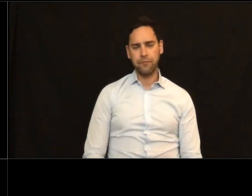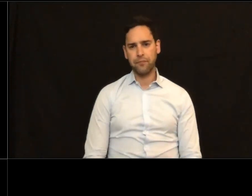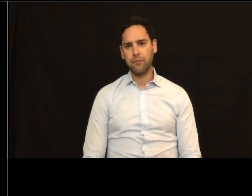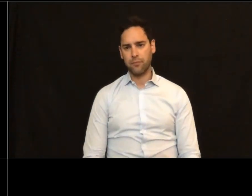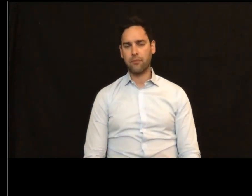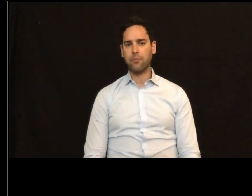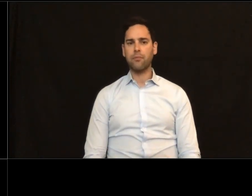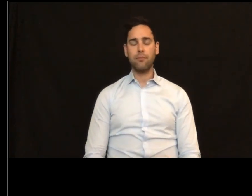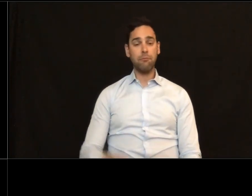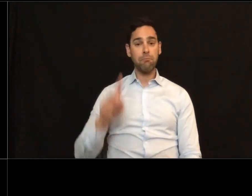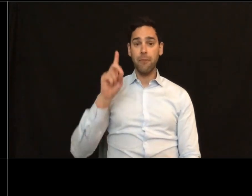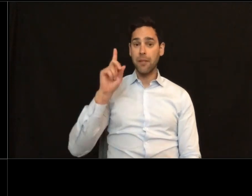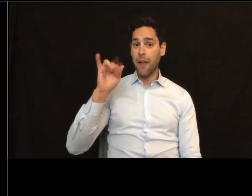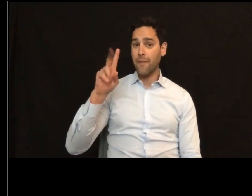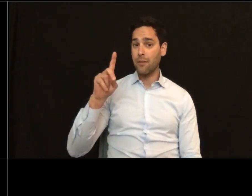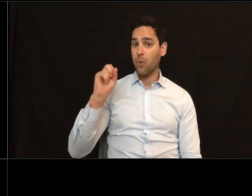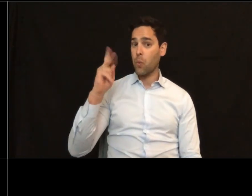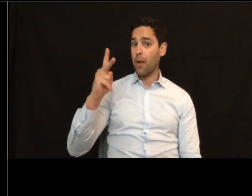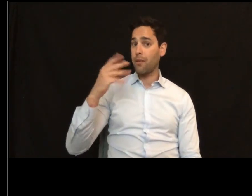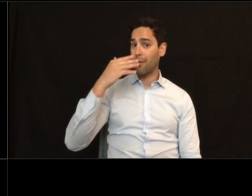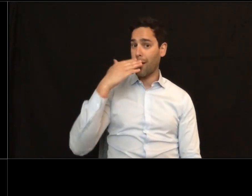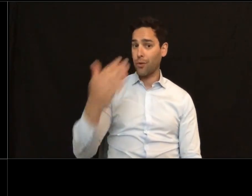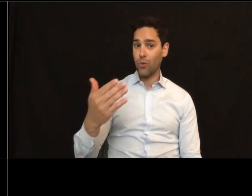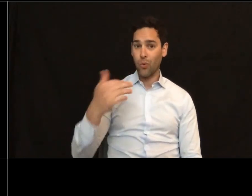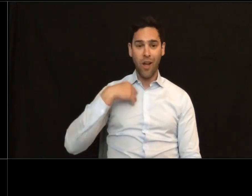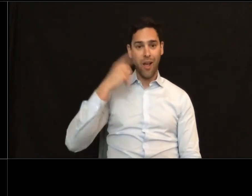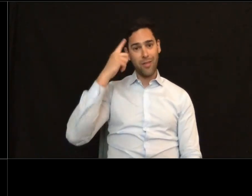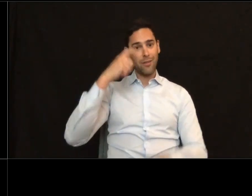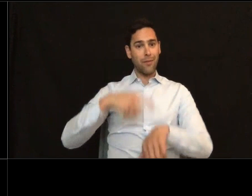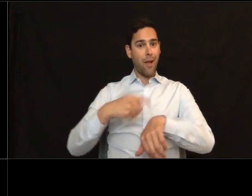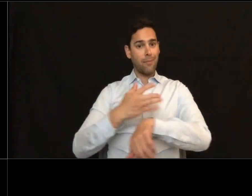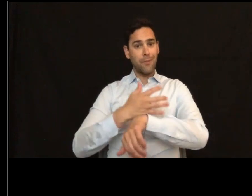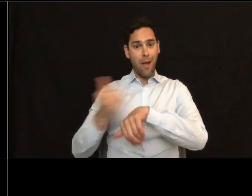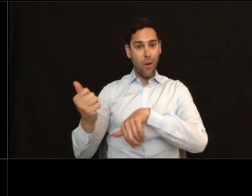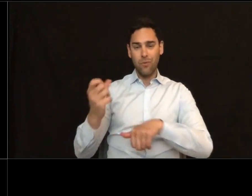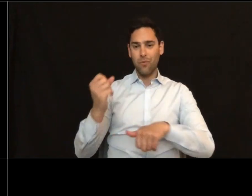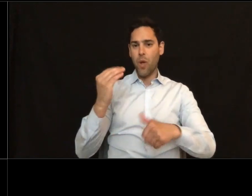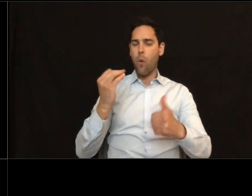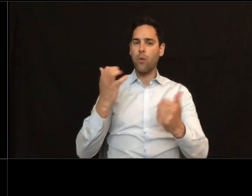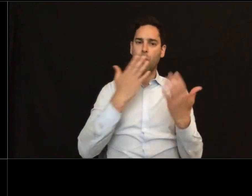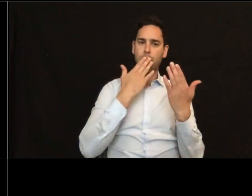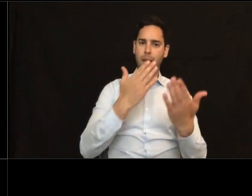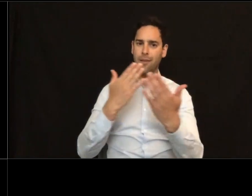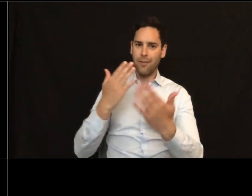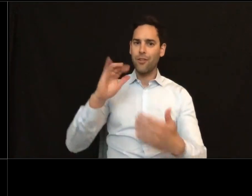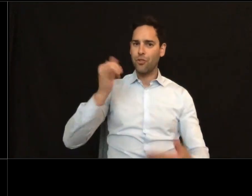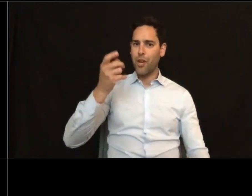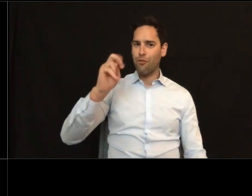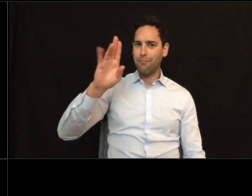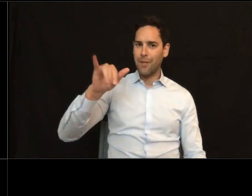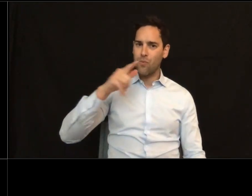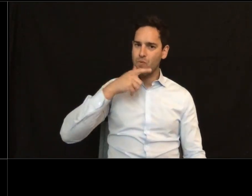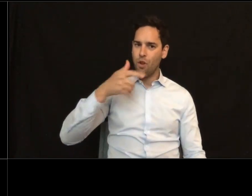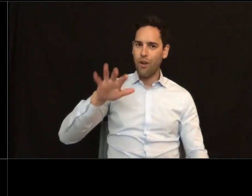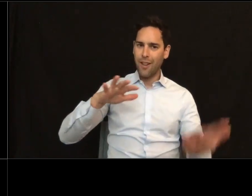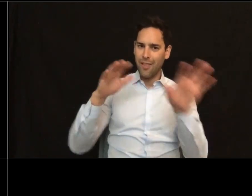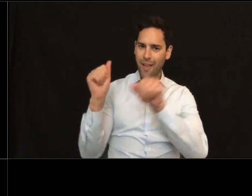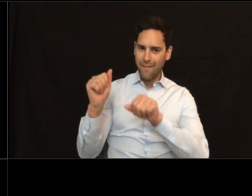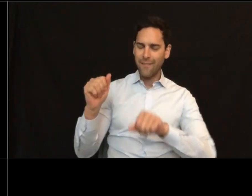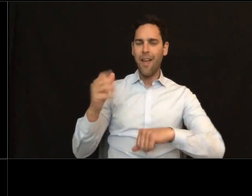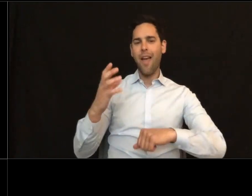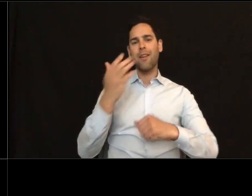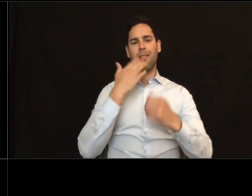Okay, thank you, everybody. I think we are pretty much out of time. So thanks to Jeremy, who had to leave, and thank you very much, Tyler